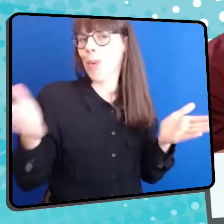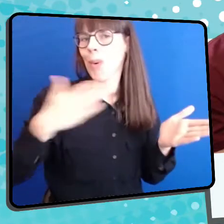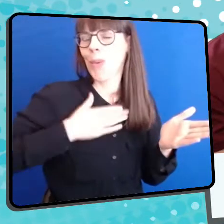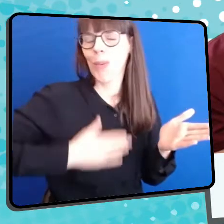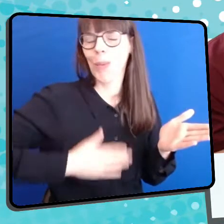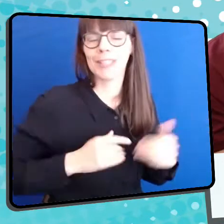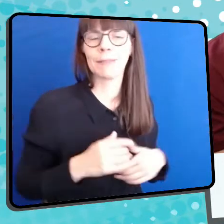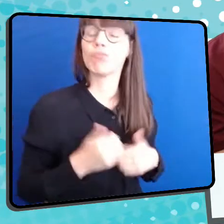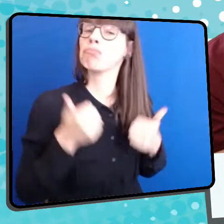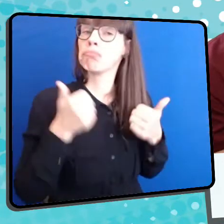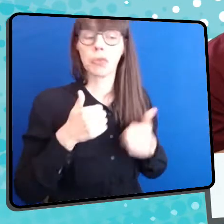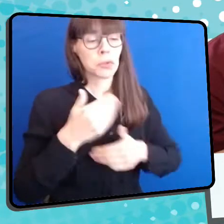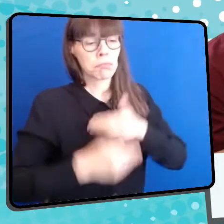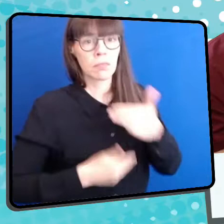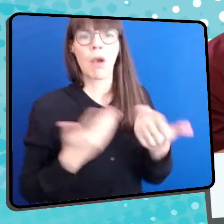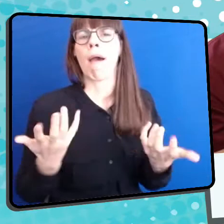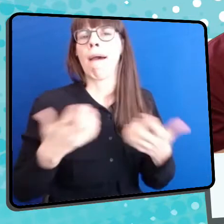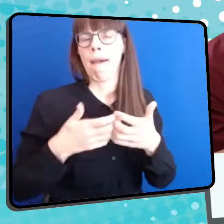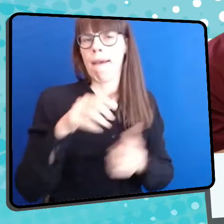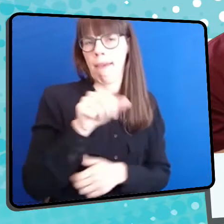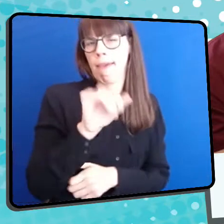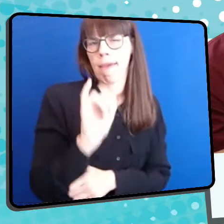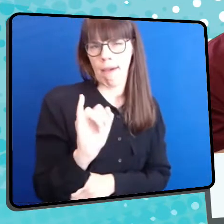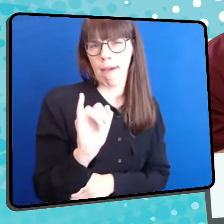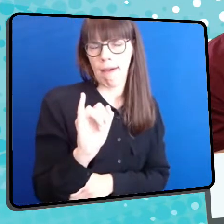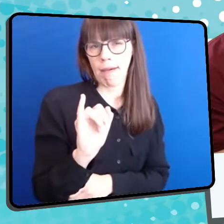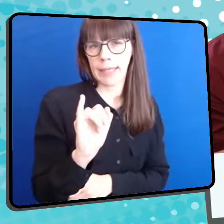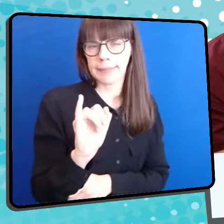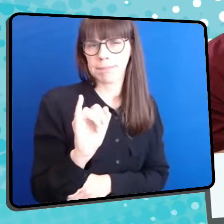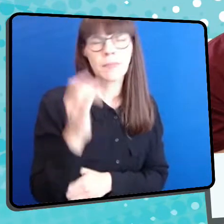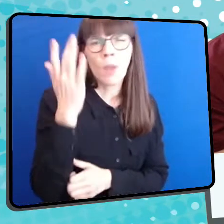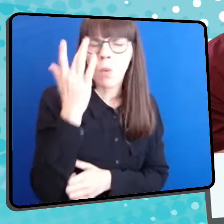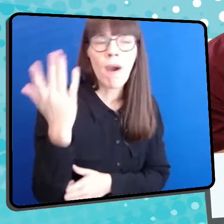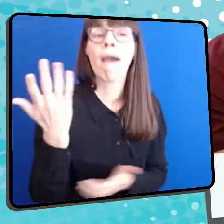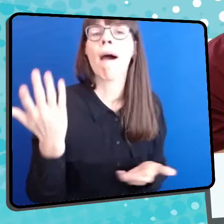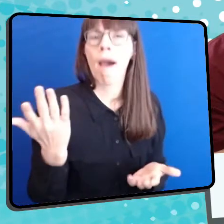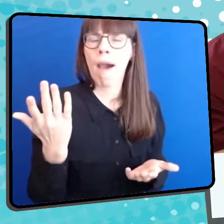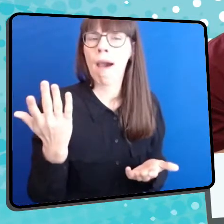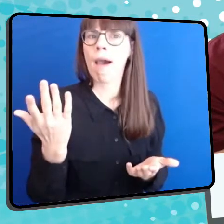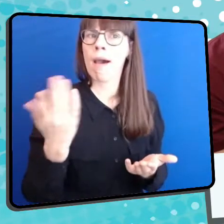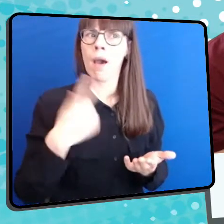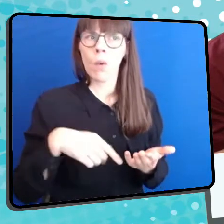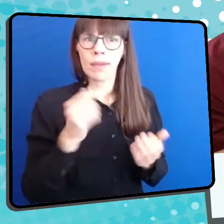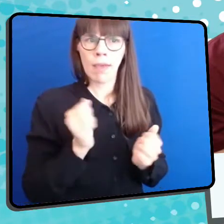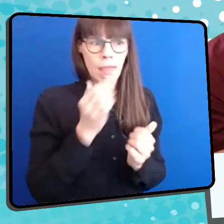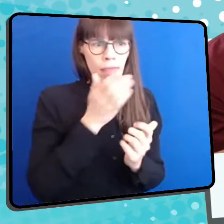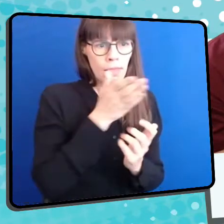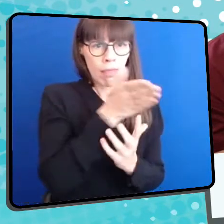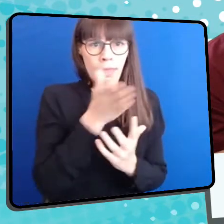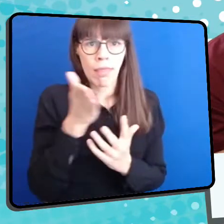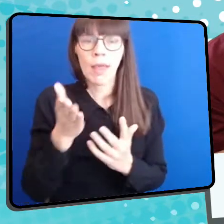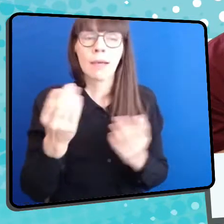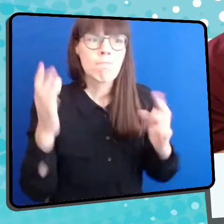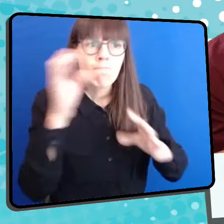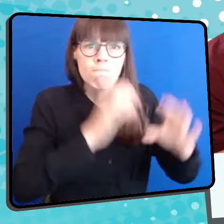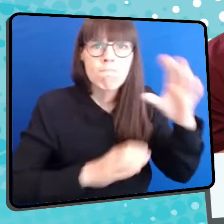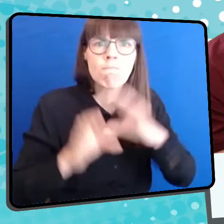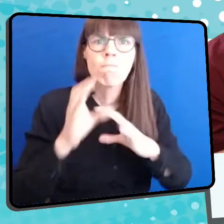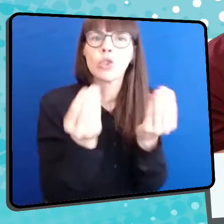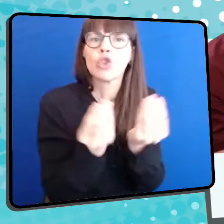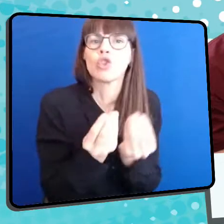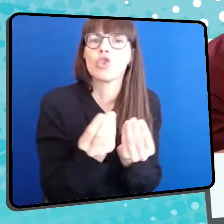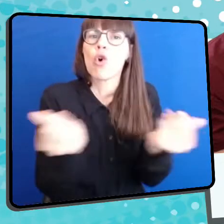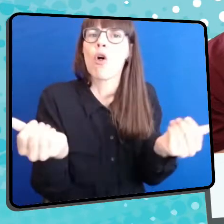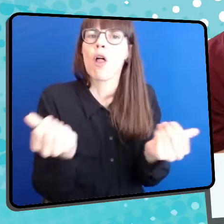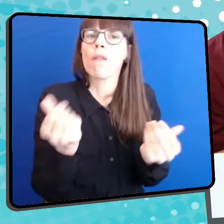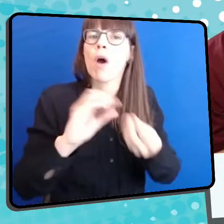well into AI because it helps us make those really bespoke solutions because, as we said, AI is just so broad that there